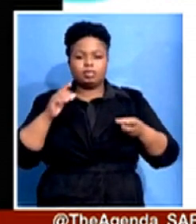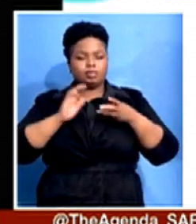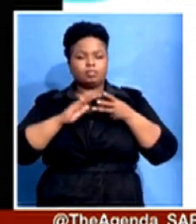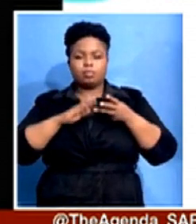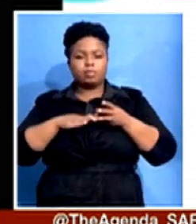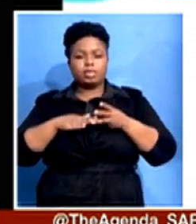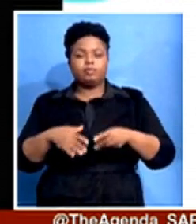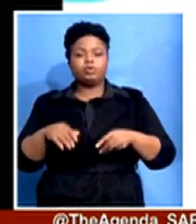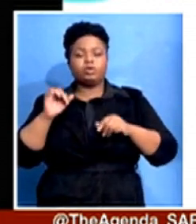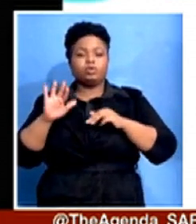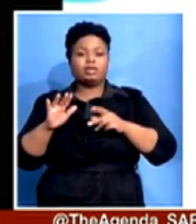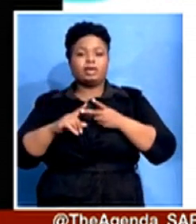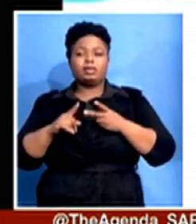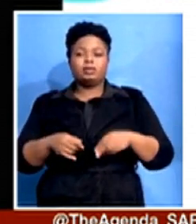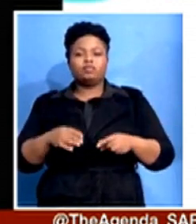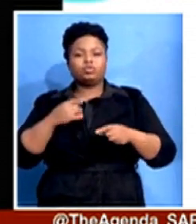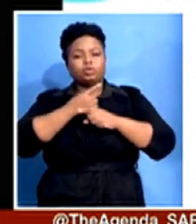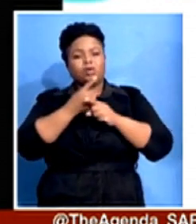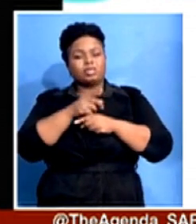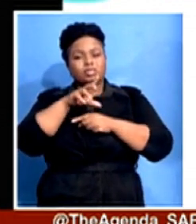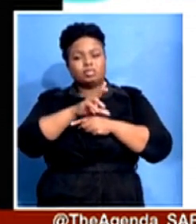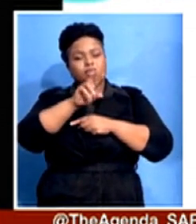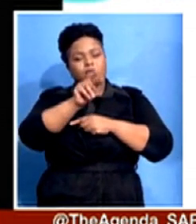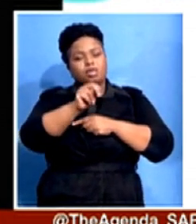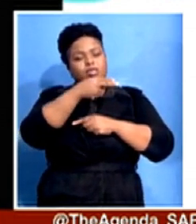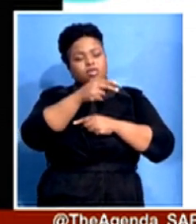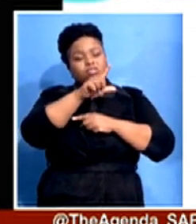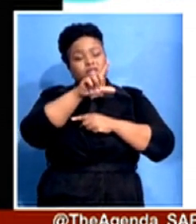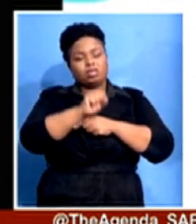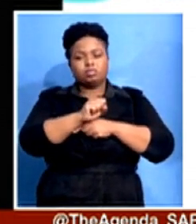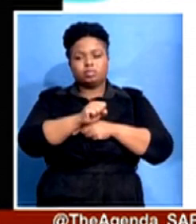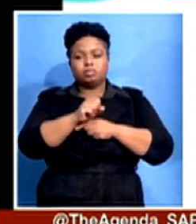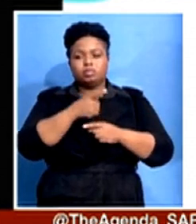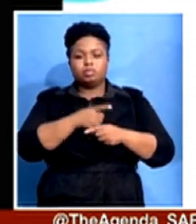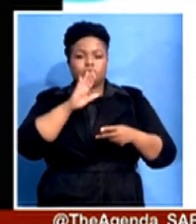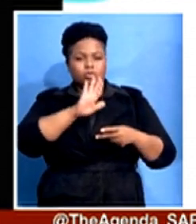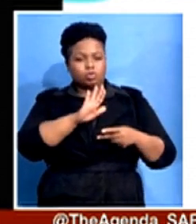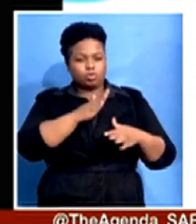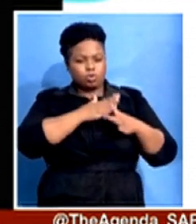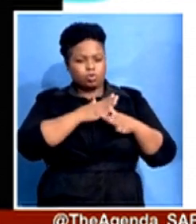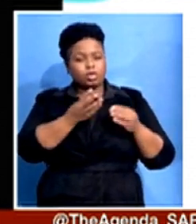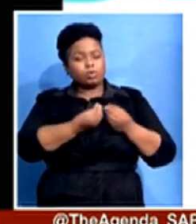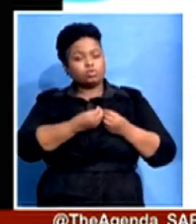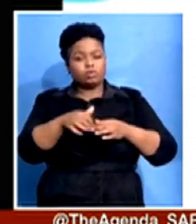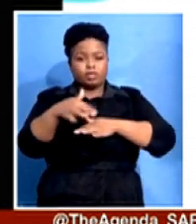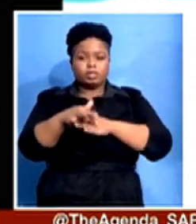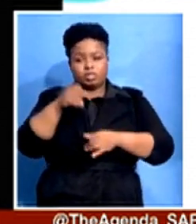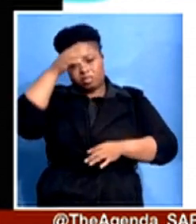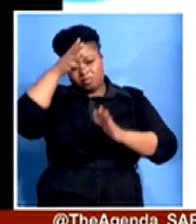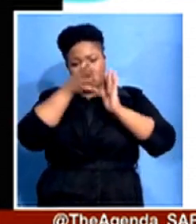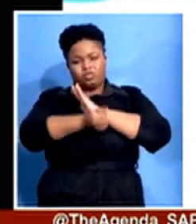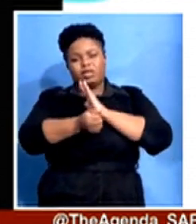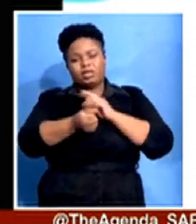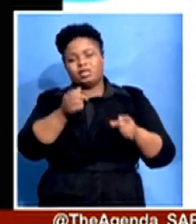with the NHLS, we worked with, even our external experts who are consultants to